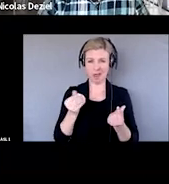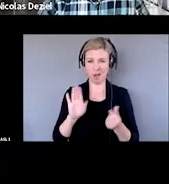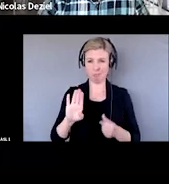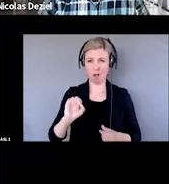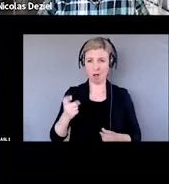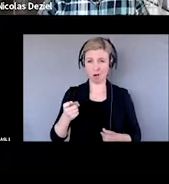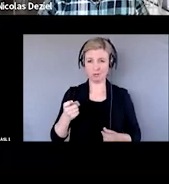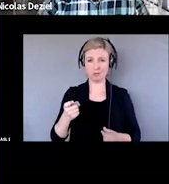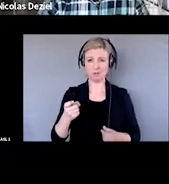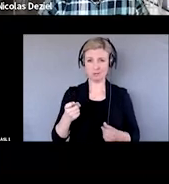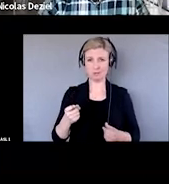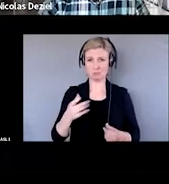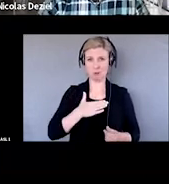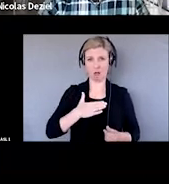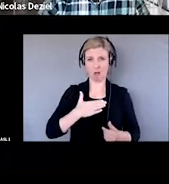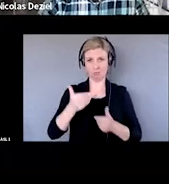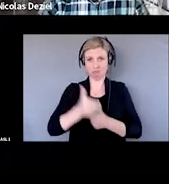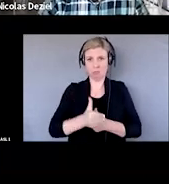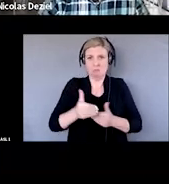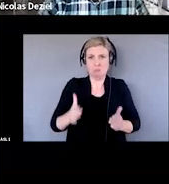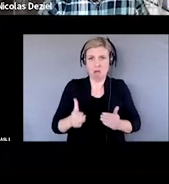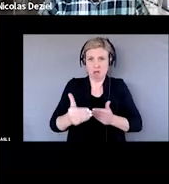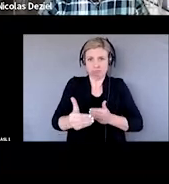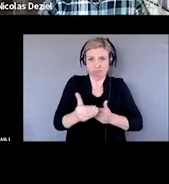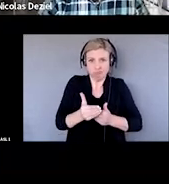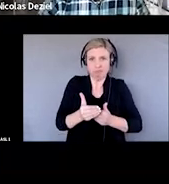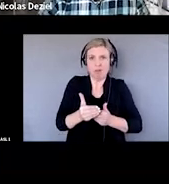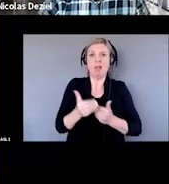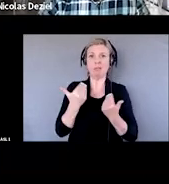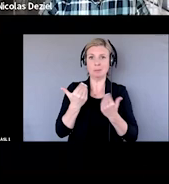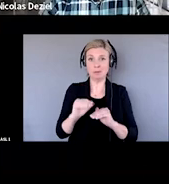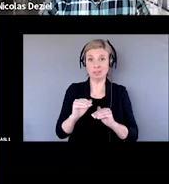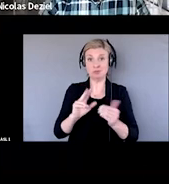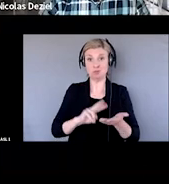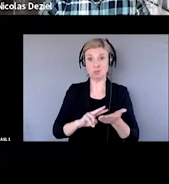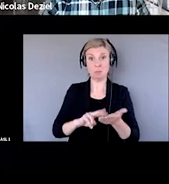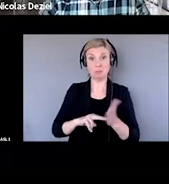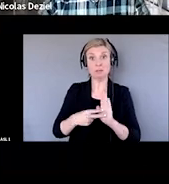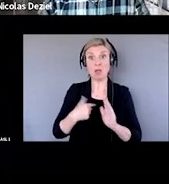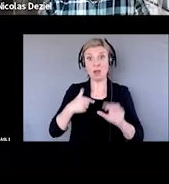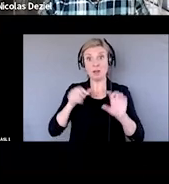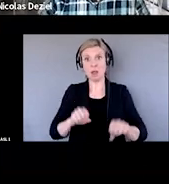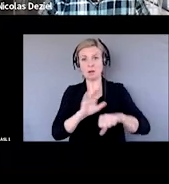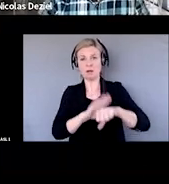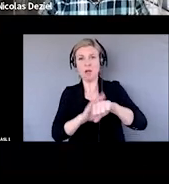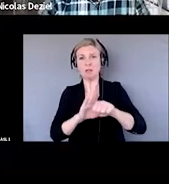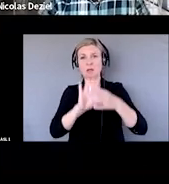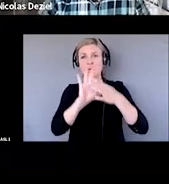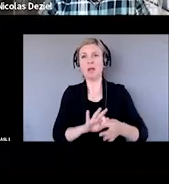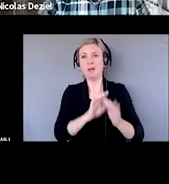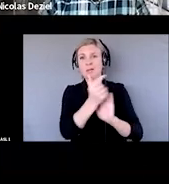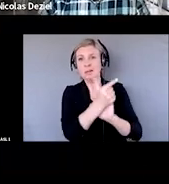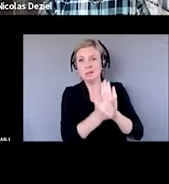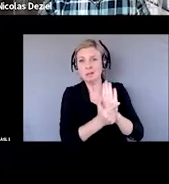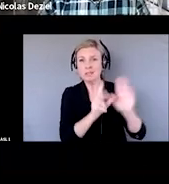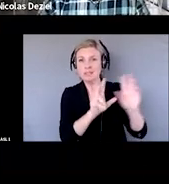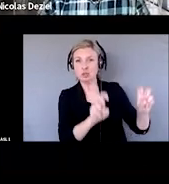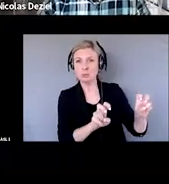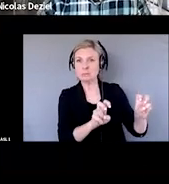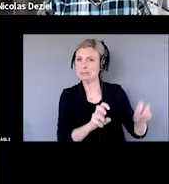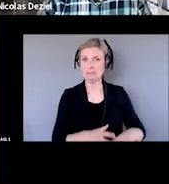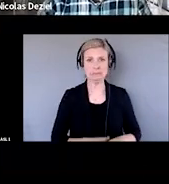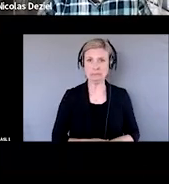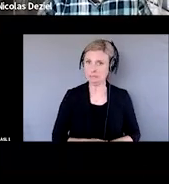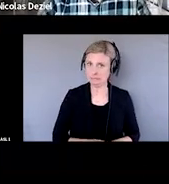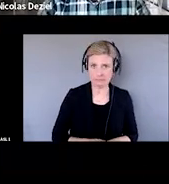legal counsel, right? I'm not a lawyer by training. So if you have specific questions on, you think someone's infringing on